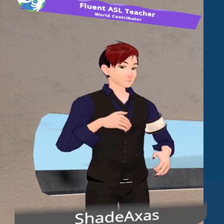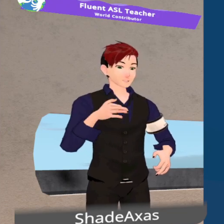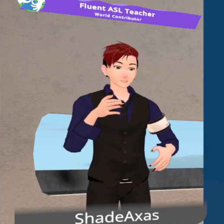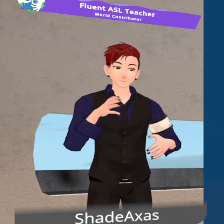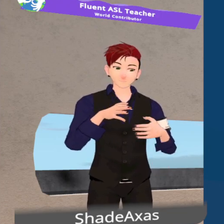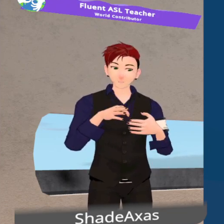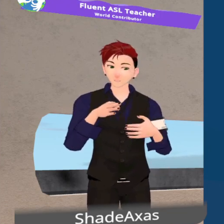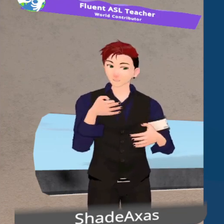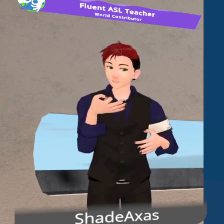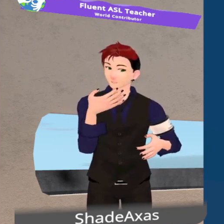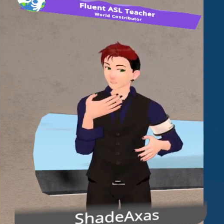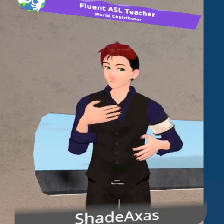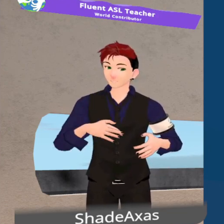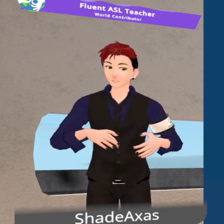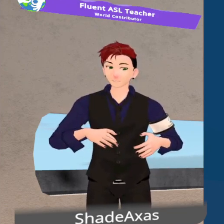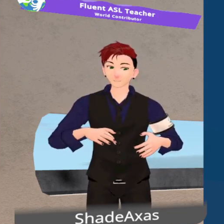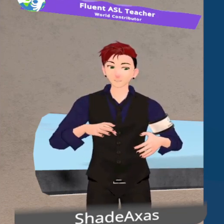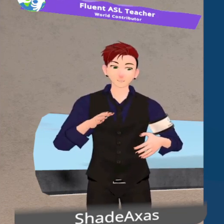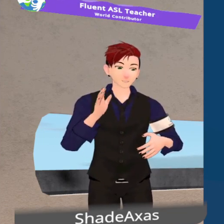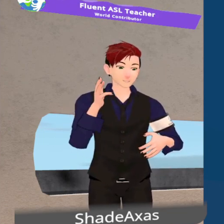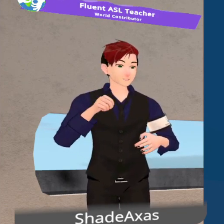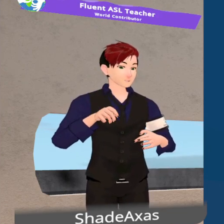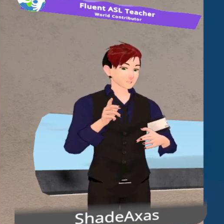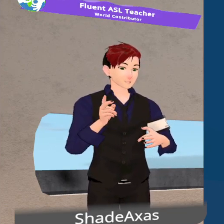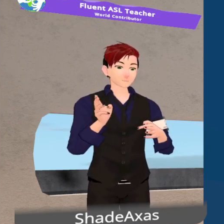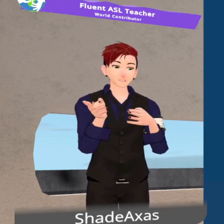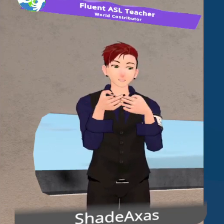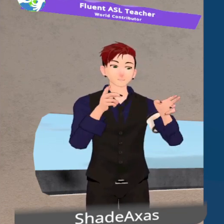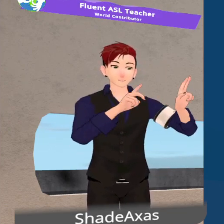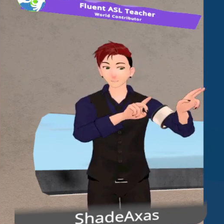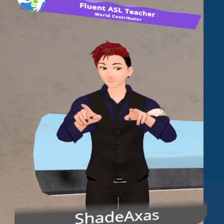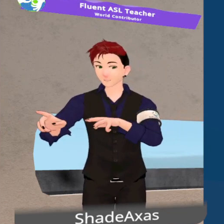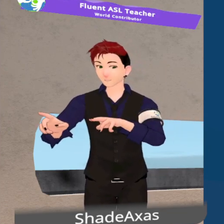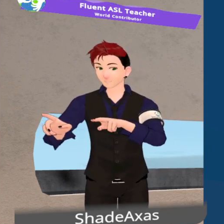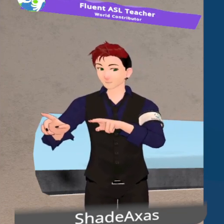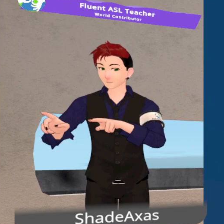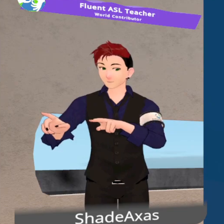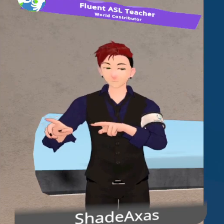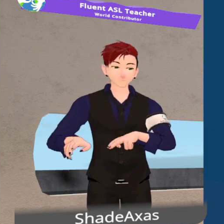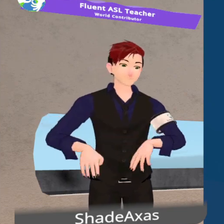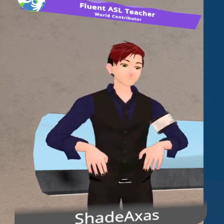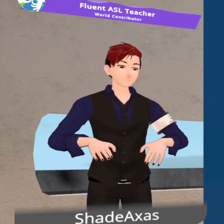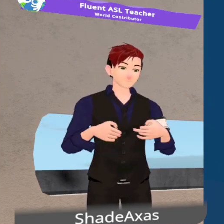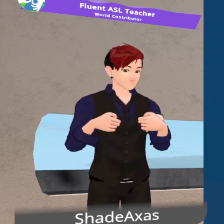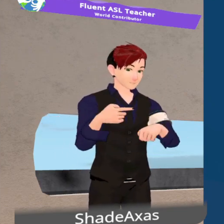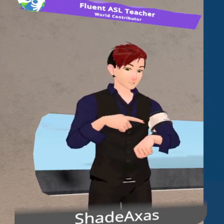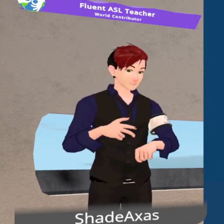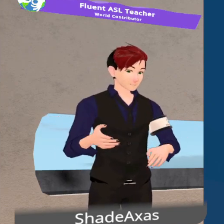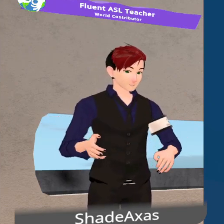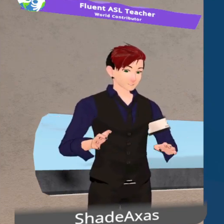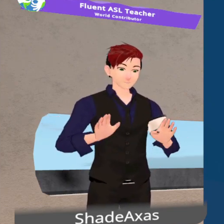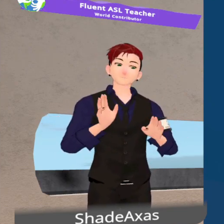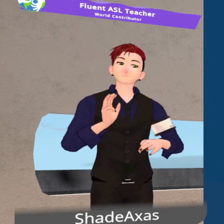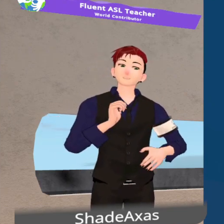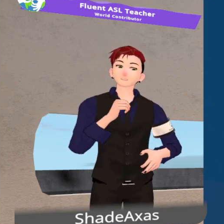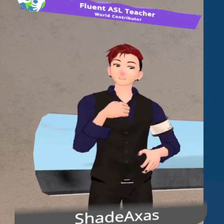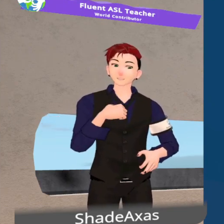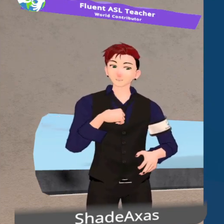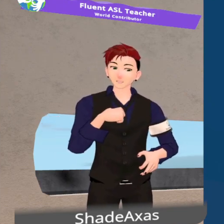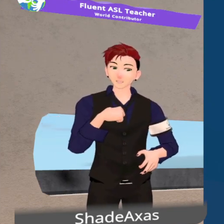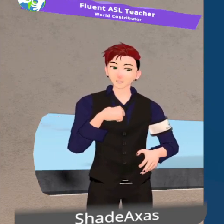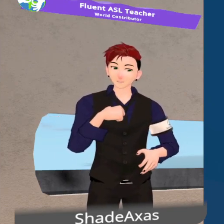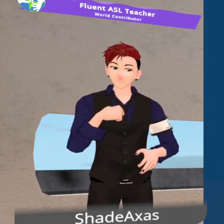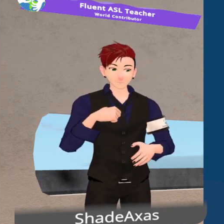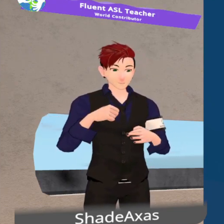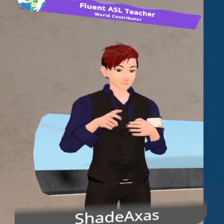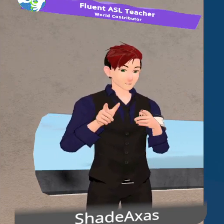a drink or eating a bag of chips or something, your mic will pick it up and then everybody's staring at you. It happens too much. So just keep